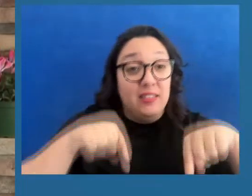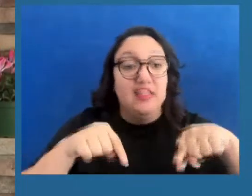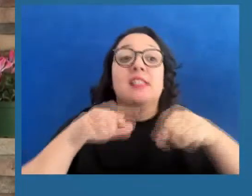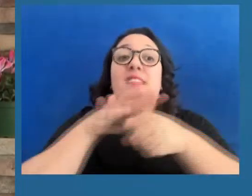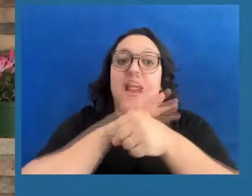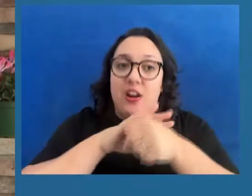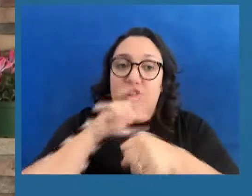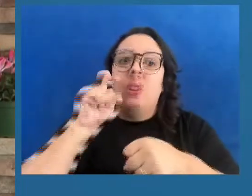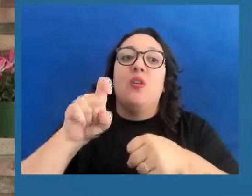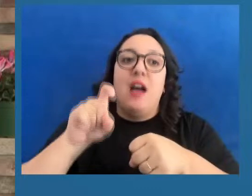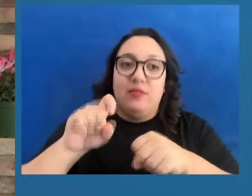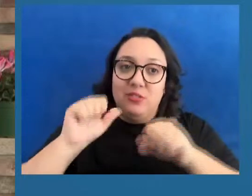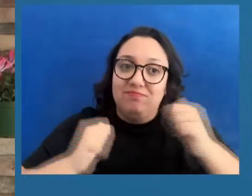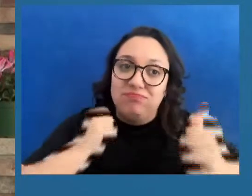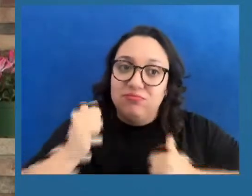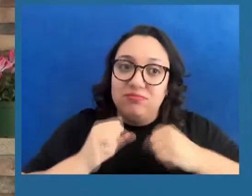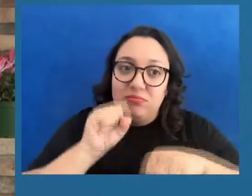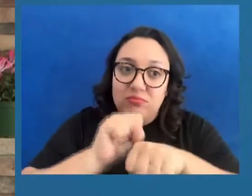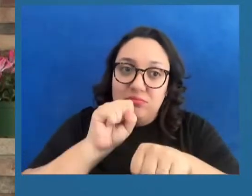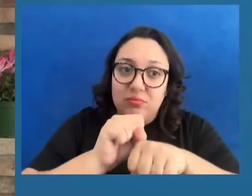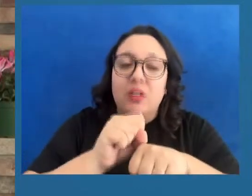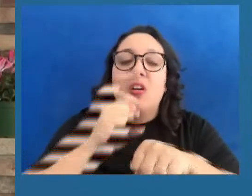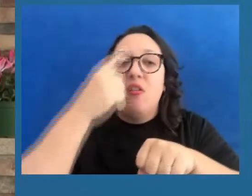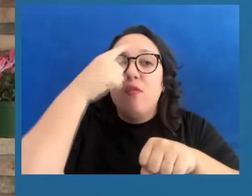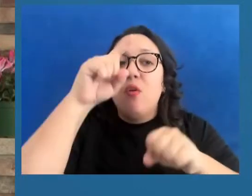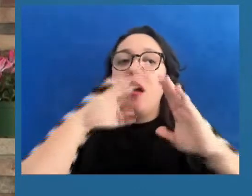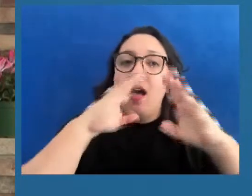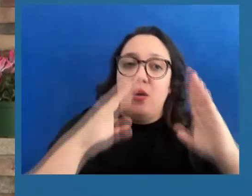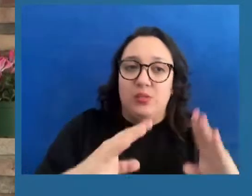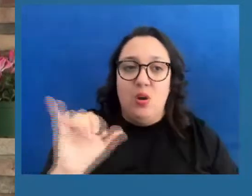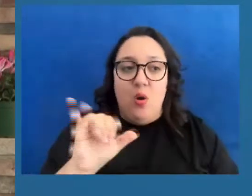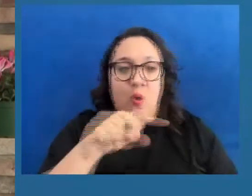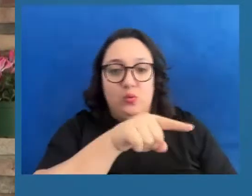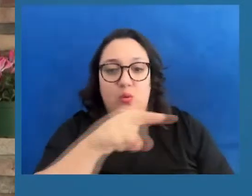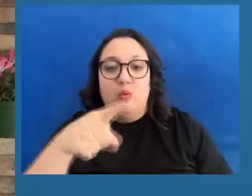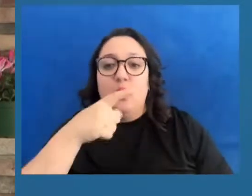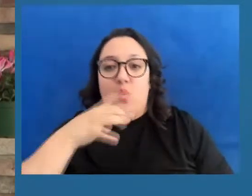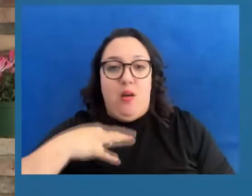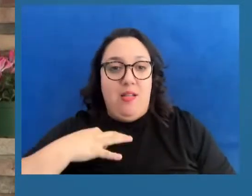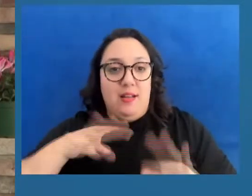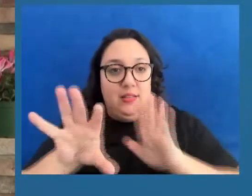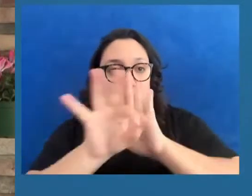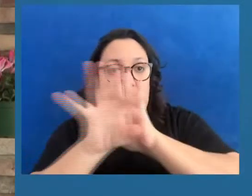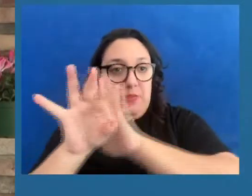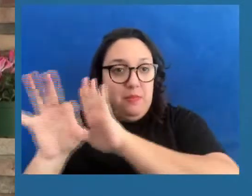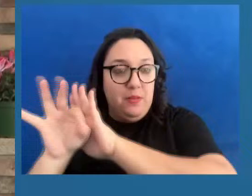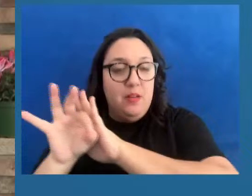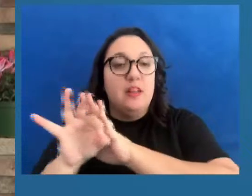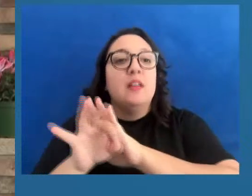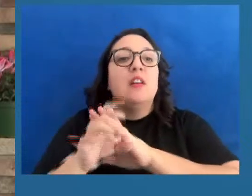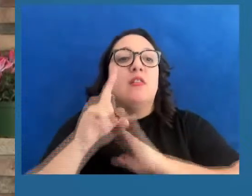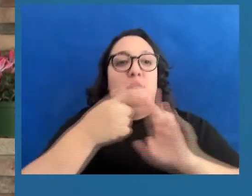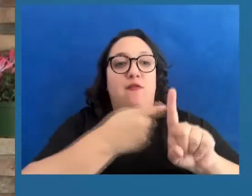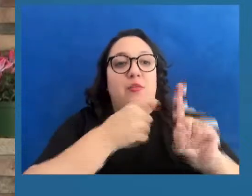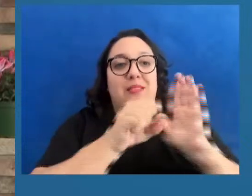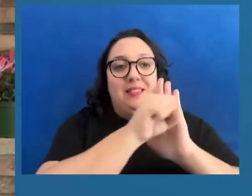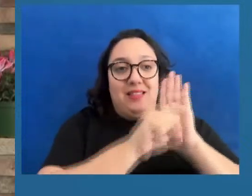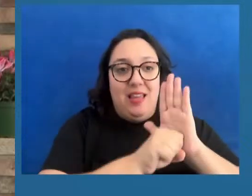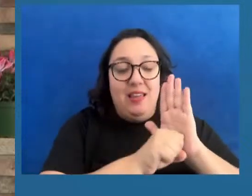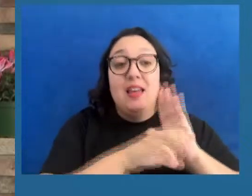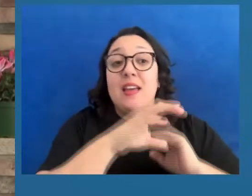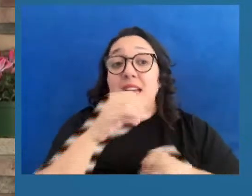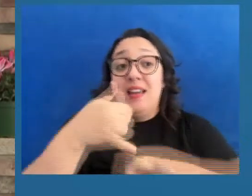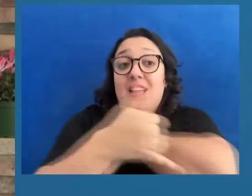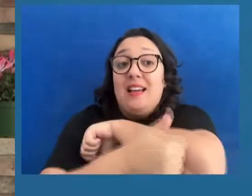also want to give a shout out to all the elected officials that are here, of course, our great state delegation and our great county team from our folks from the Monroe County